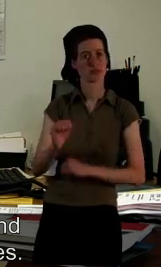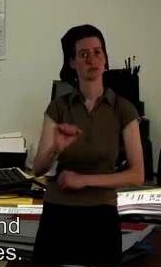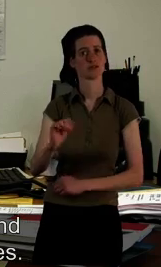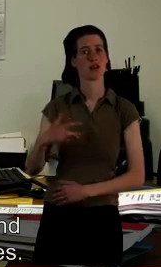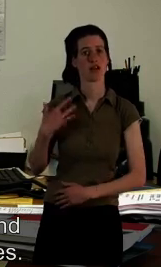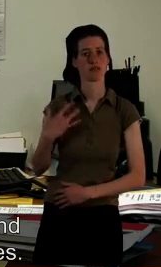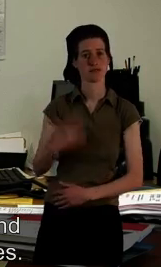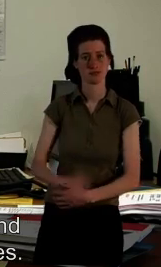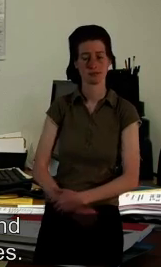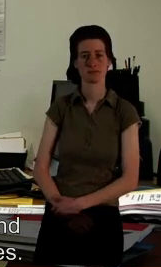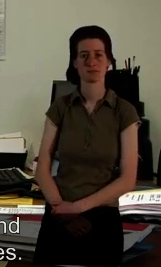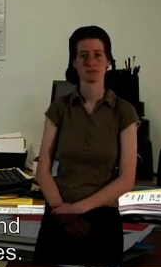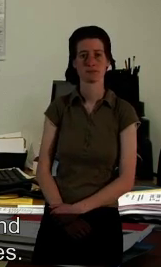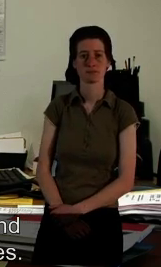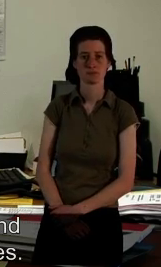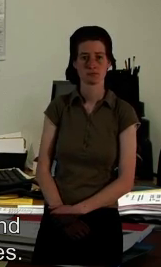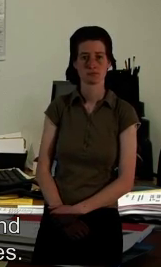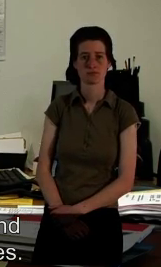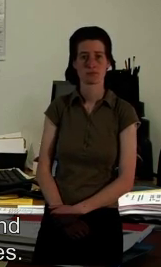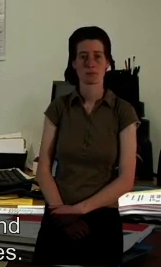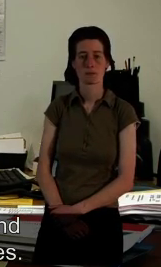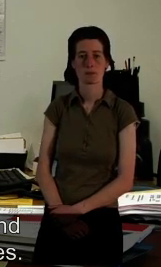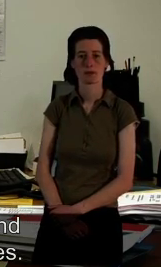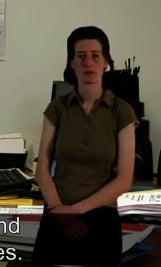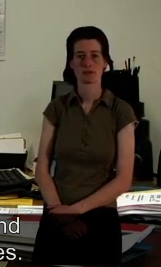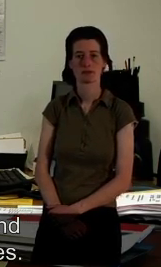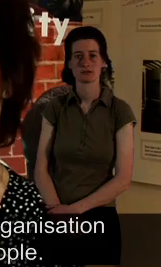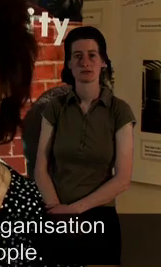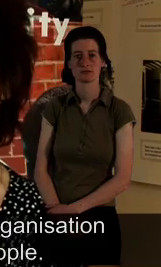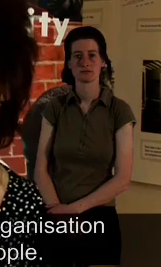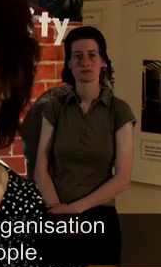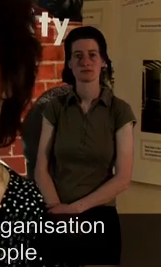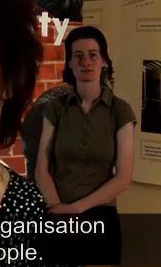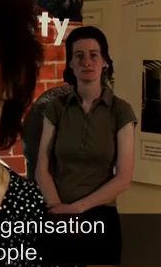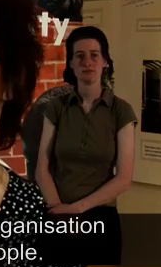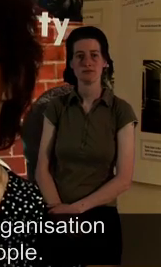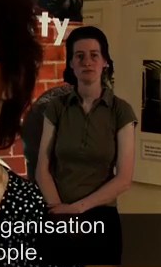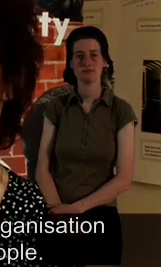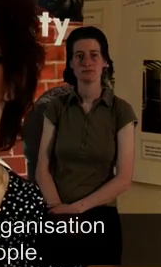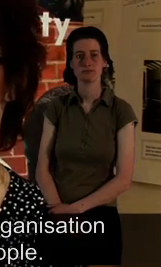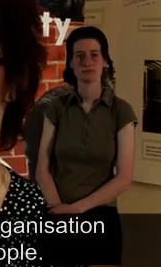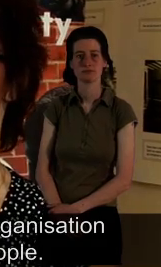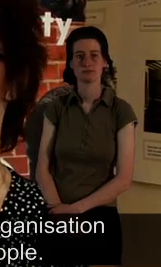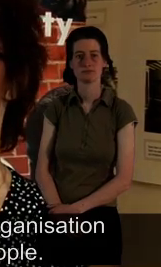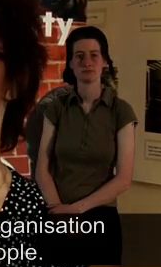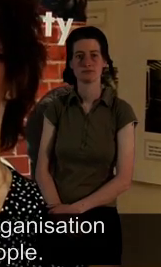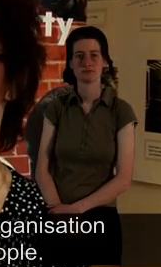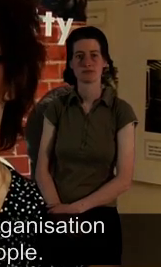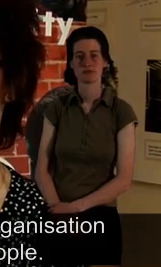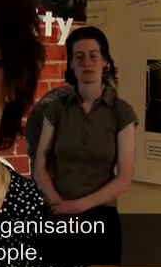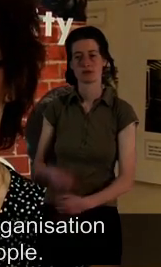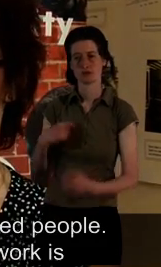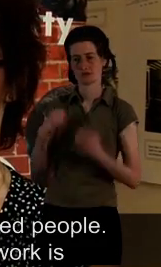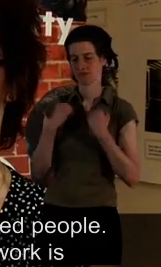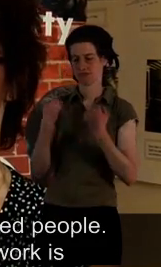control and independence in their own lives. We identify as a disabled people's organisation in that we're run